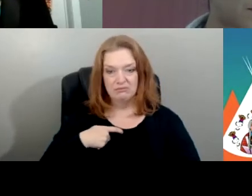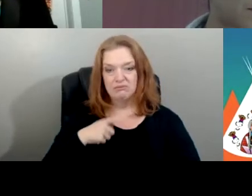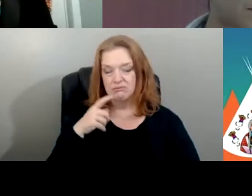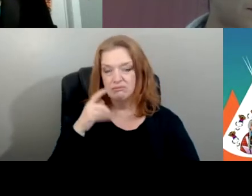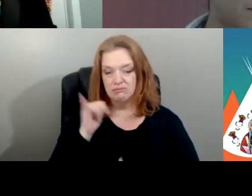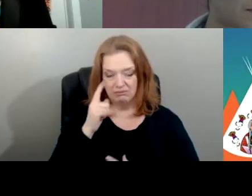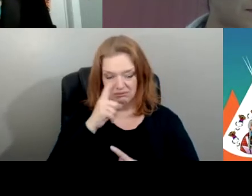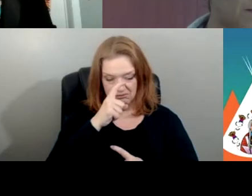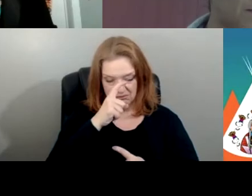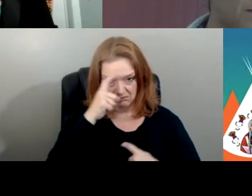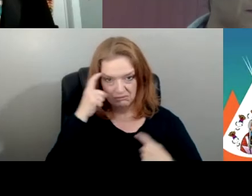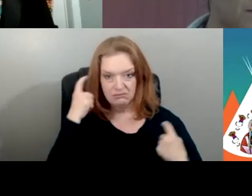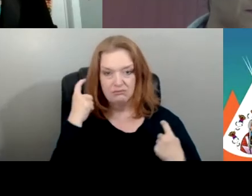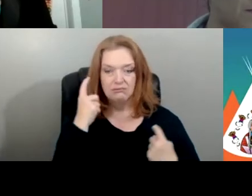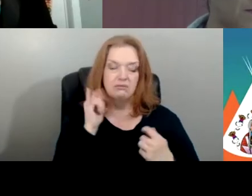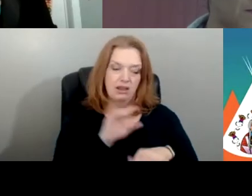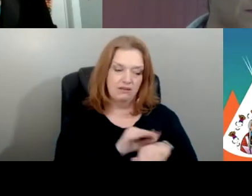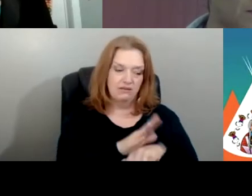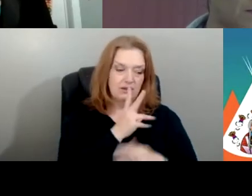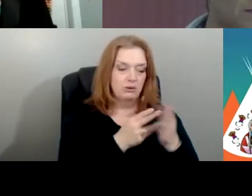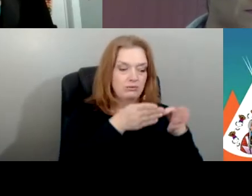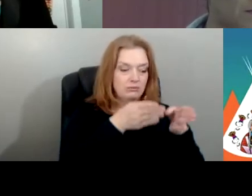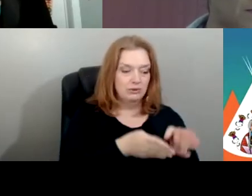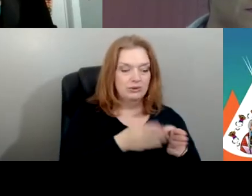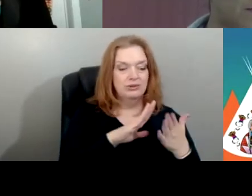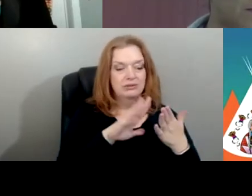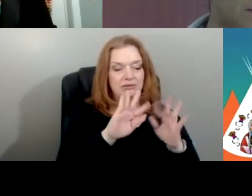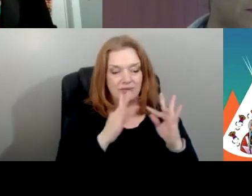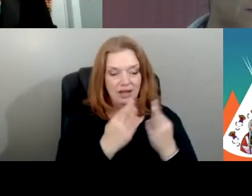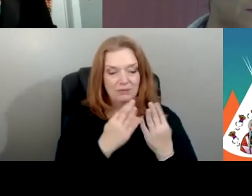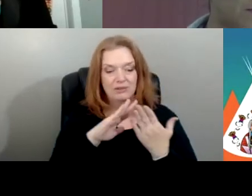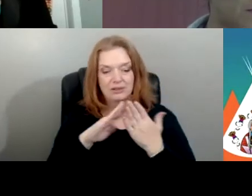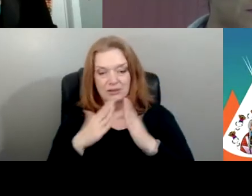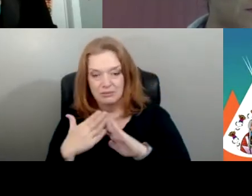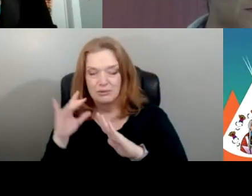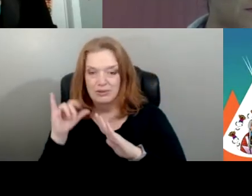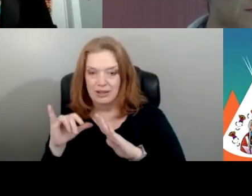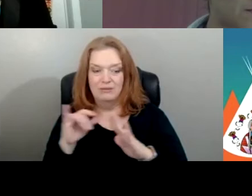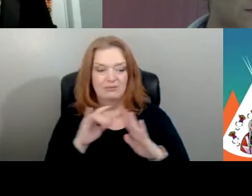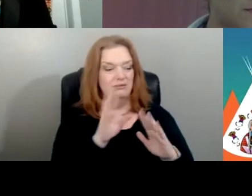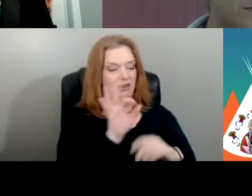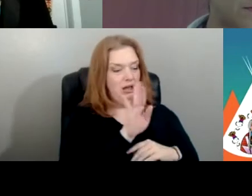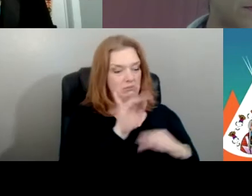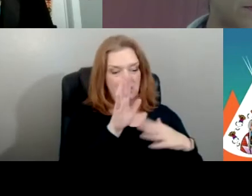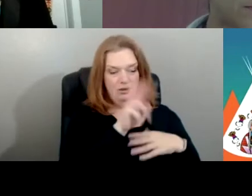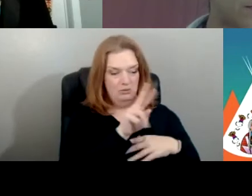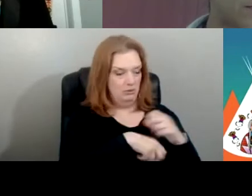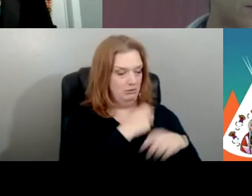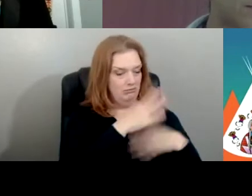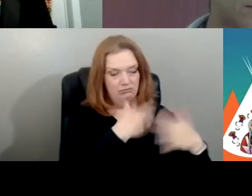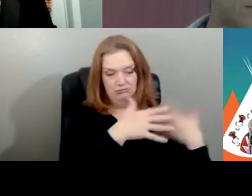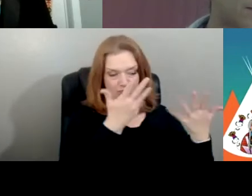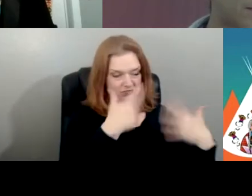on families, on communities. Since my retirement from the FBI, I am